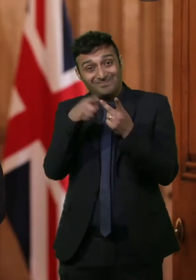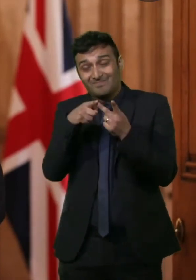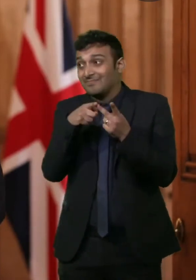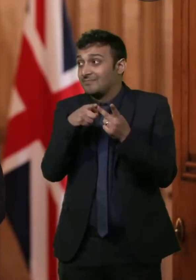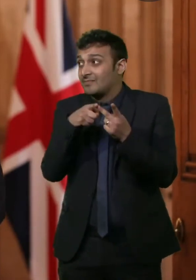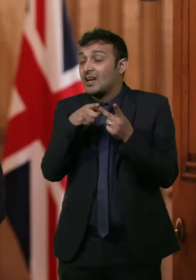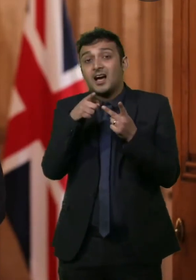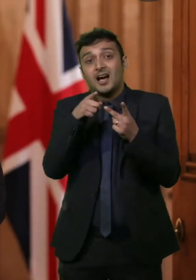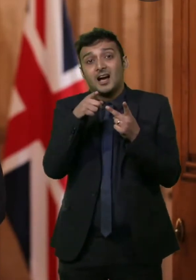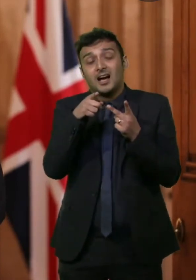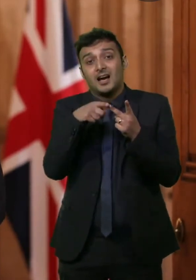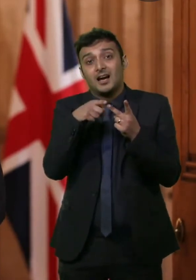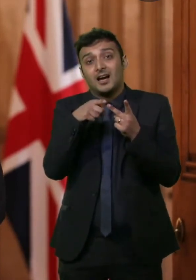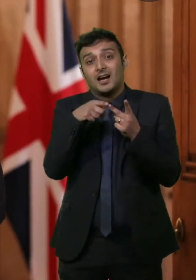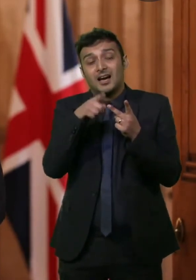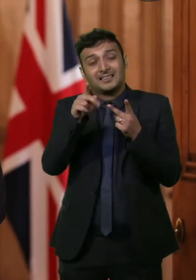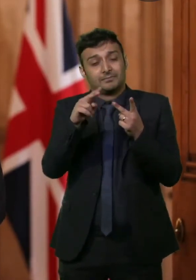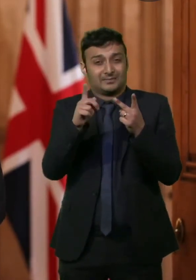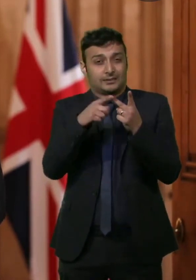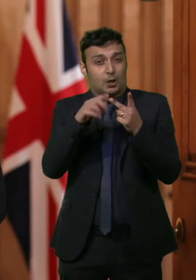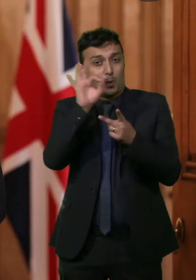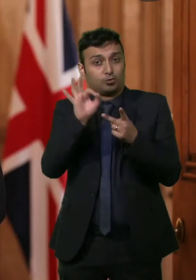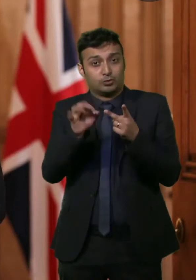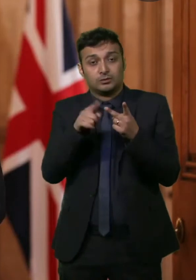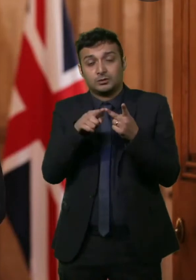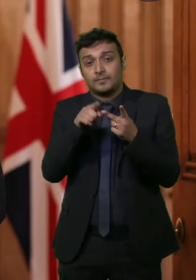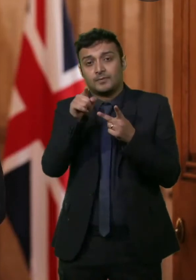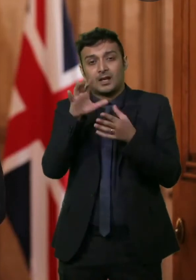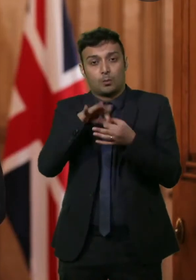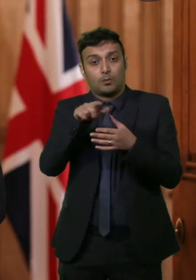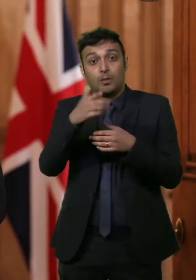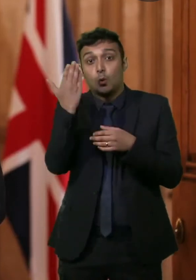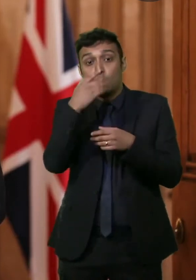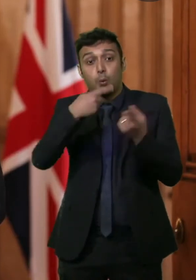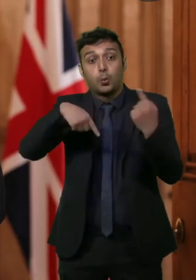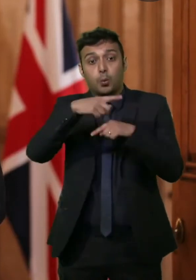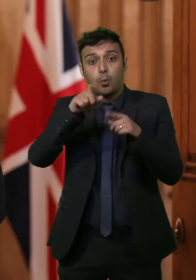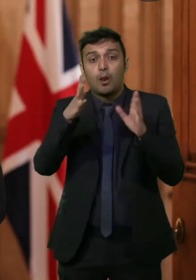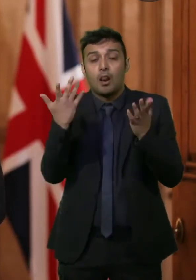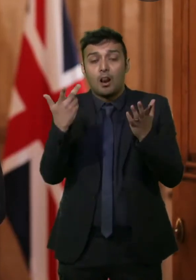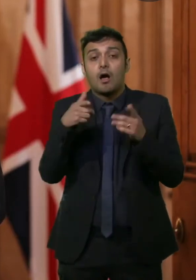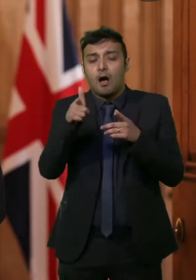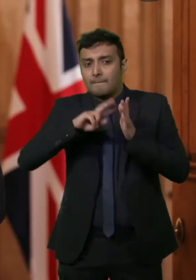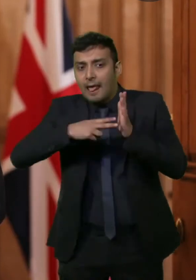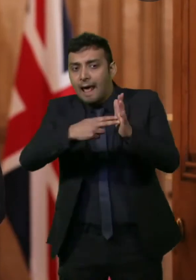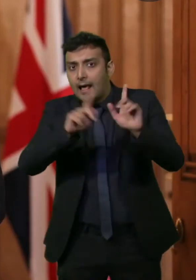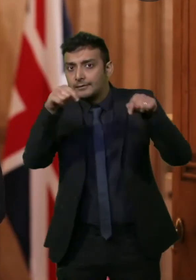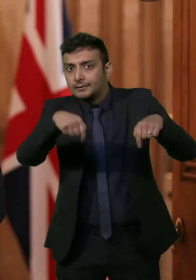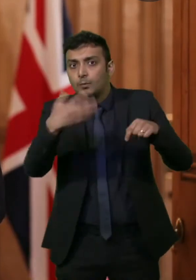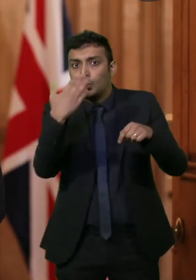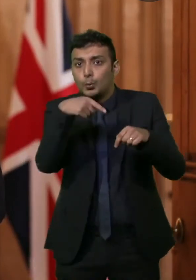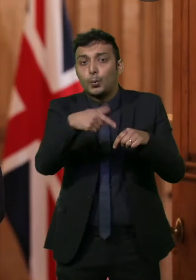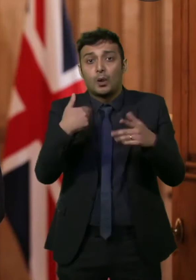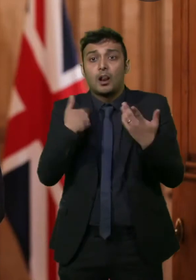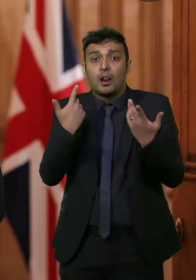excellent question about the school's recovery plan, I would echo what the Secretary of State for Education said. This